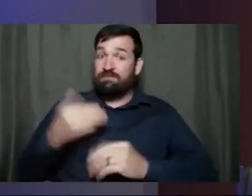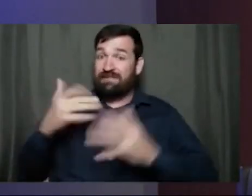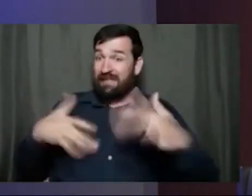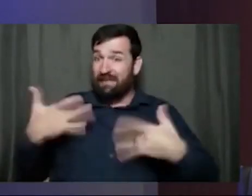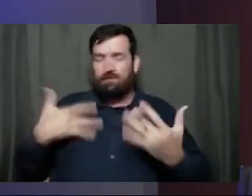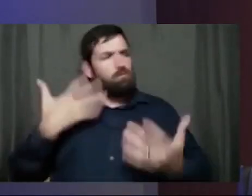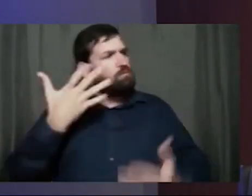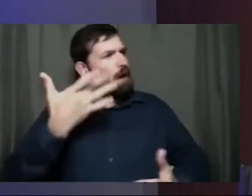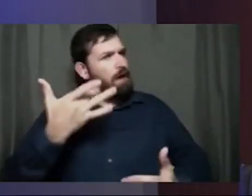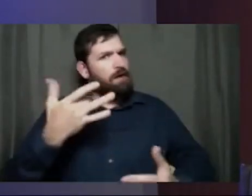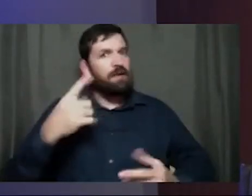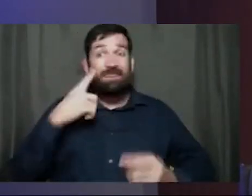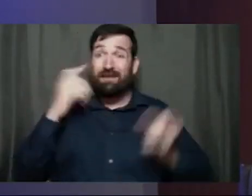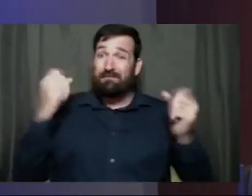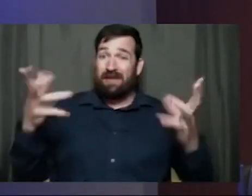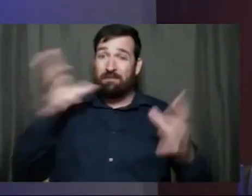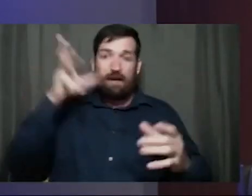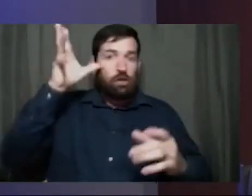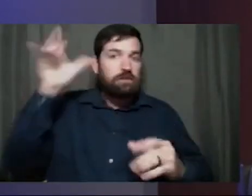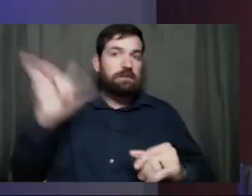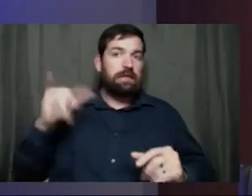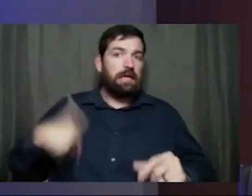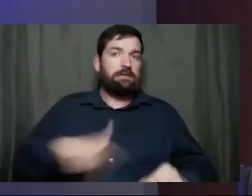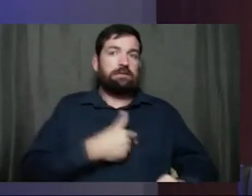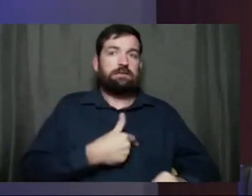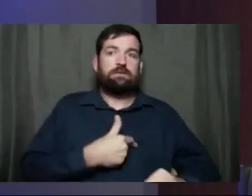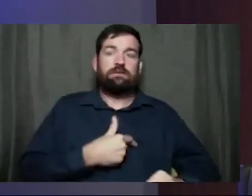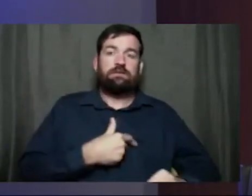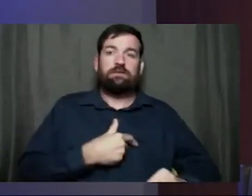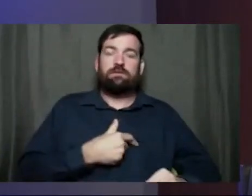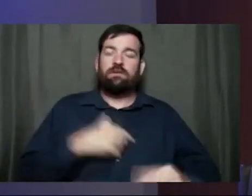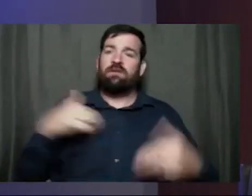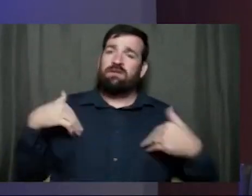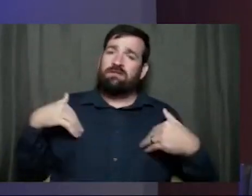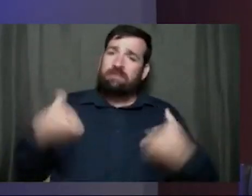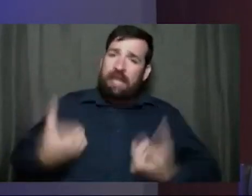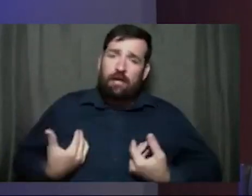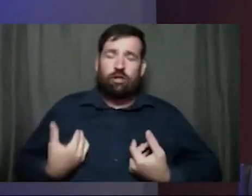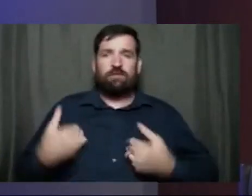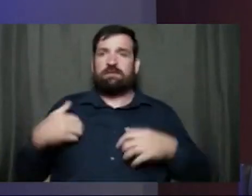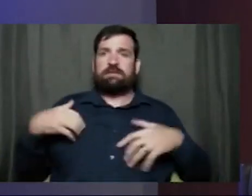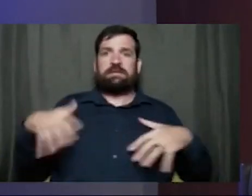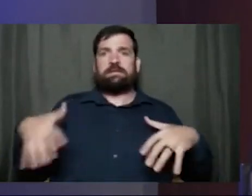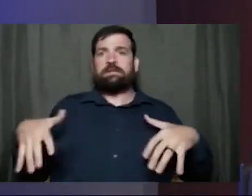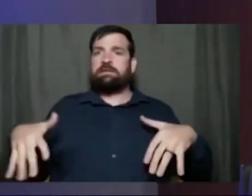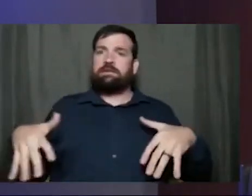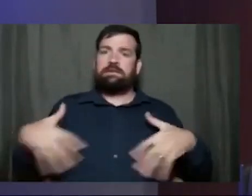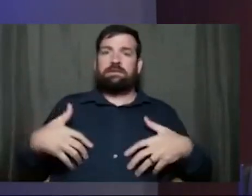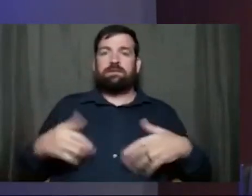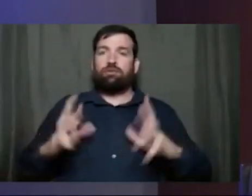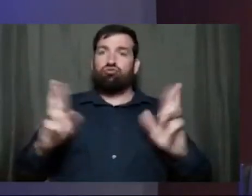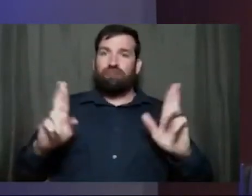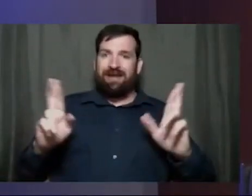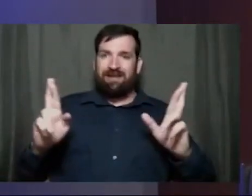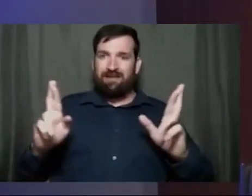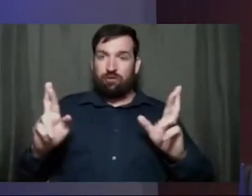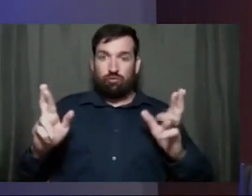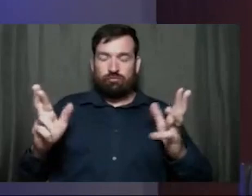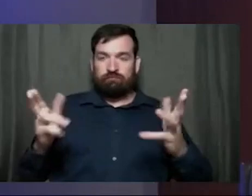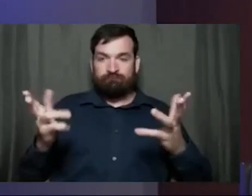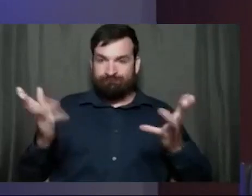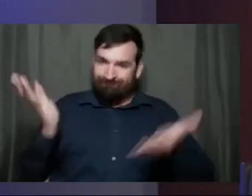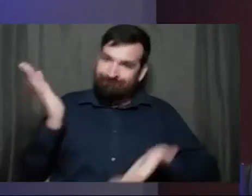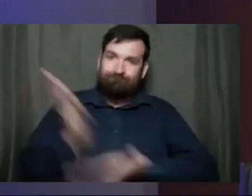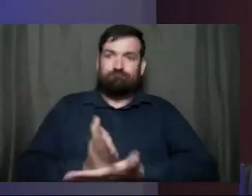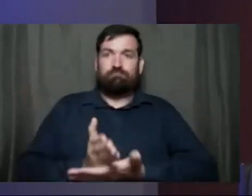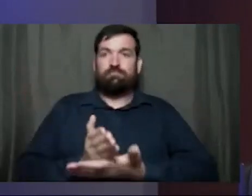lot of parents like us that were, tired of carrying around that anxiety and ready to just park that somewhere that where it wasn't